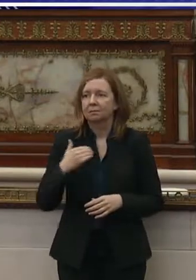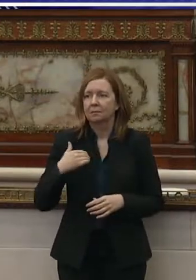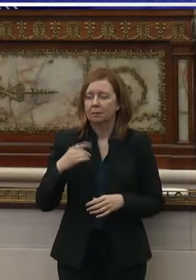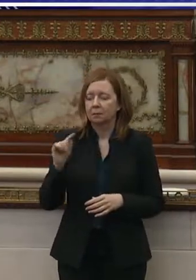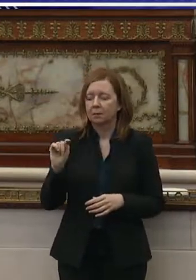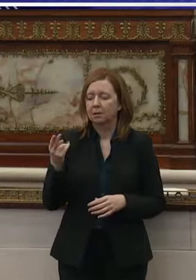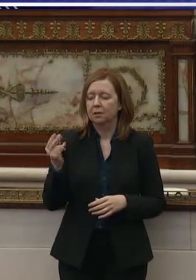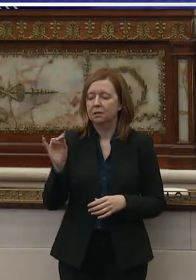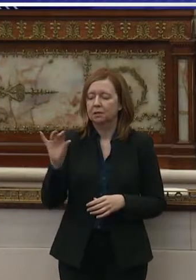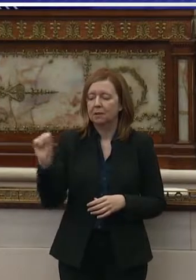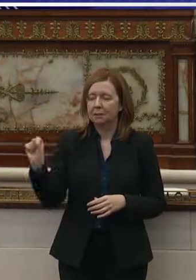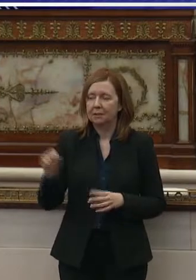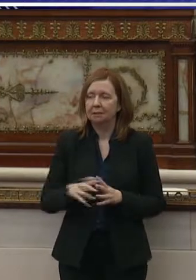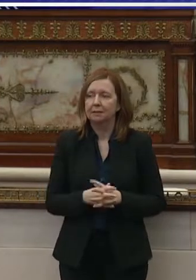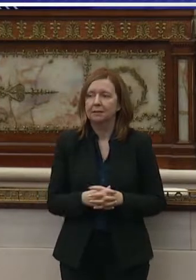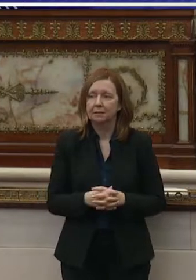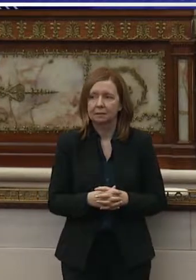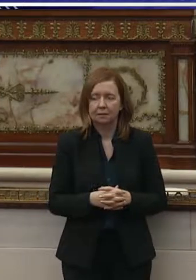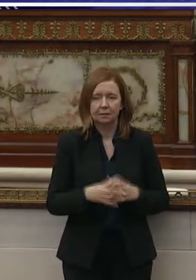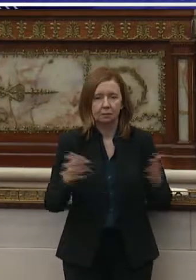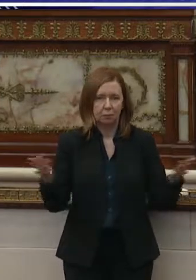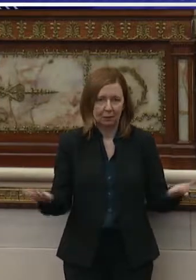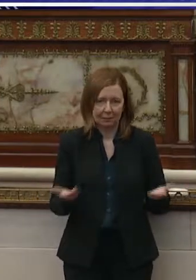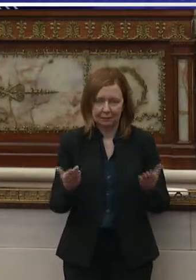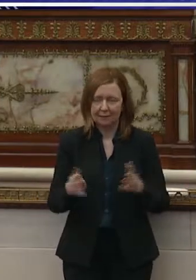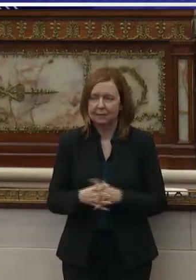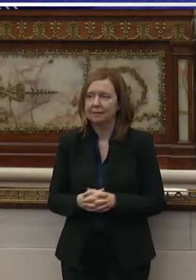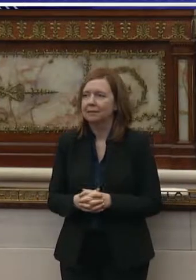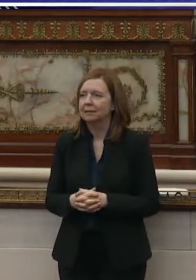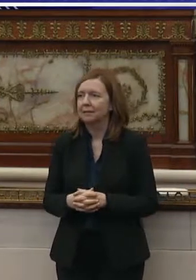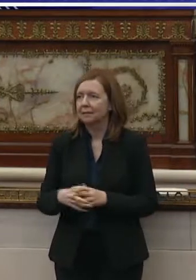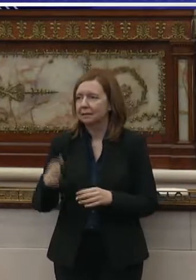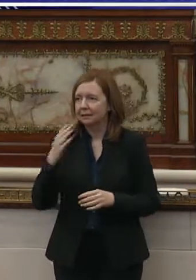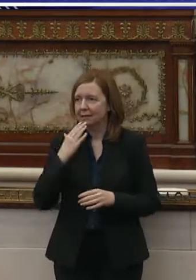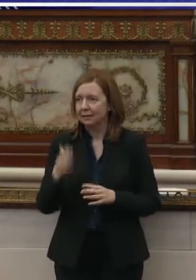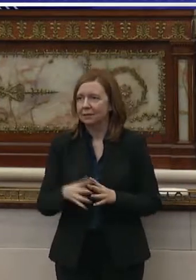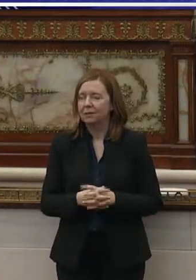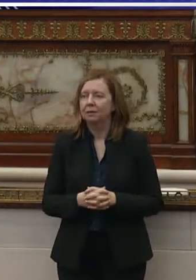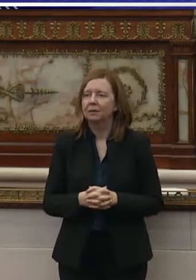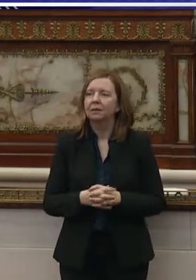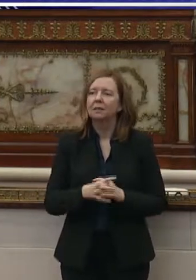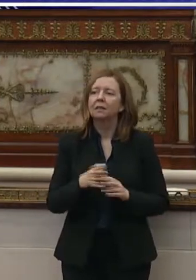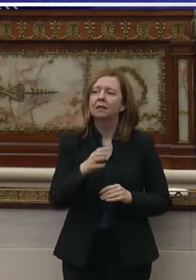Councilmember Thomas. Present. Thank you.